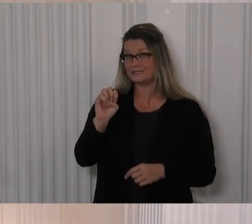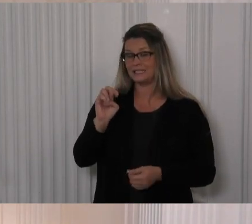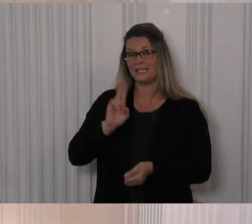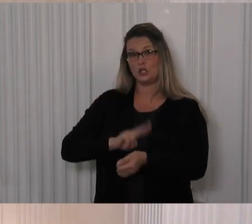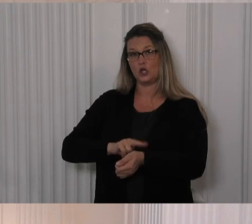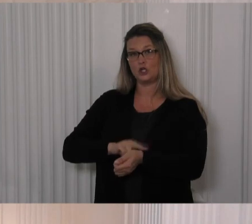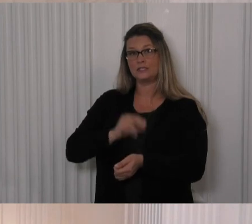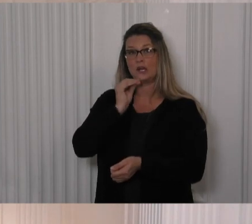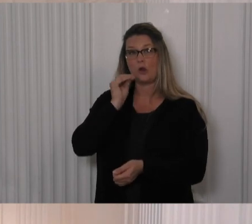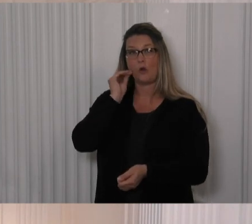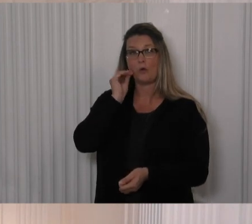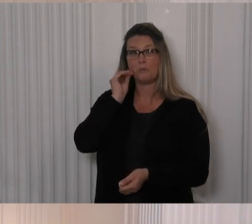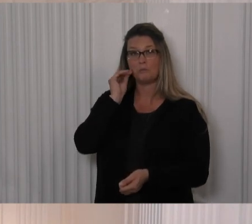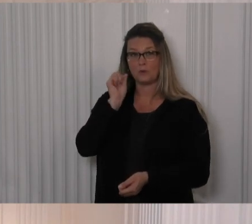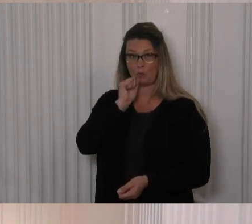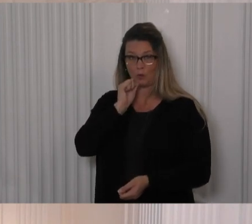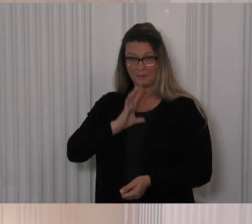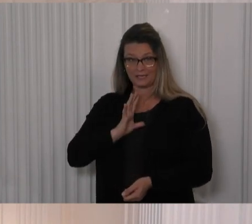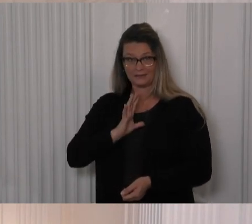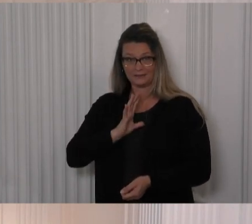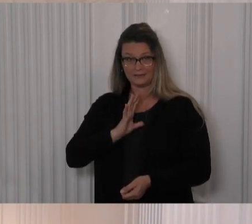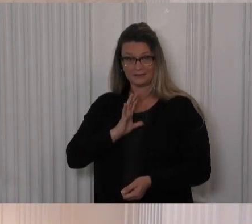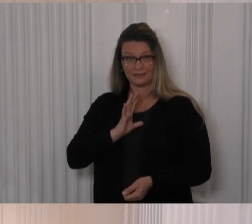home lady, and